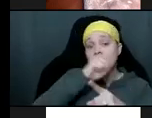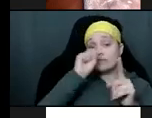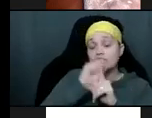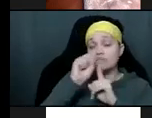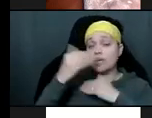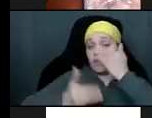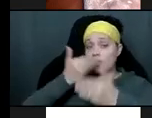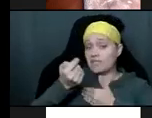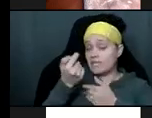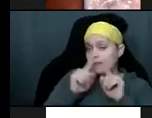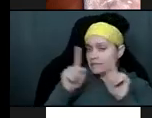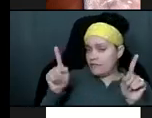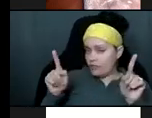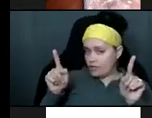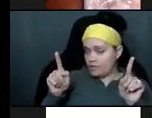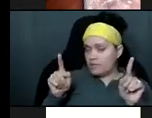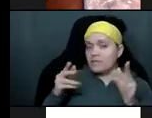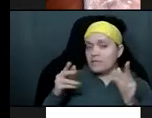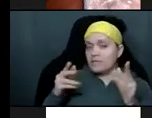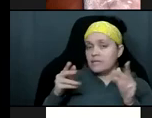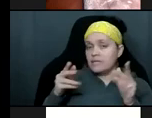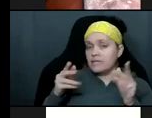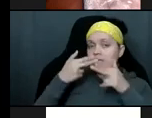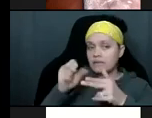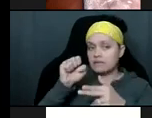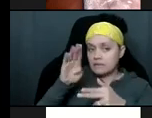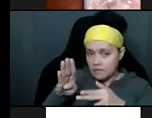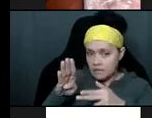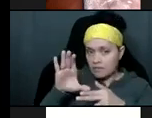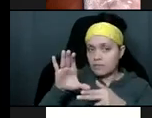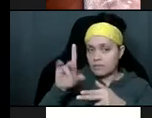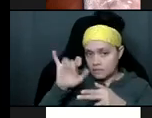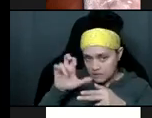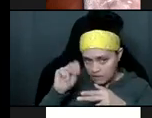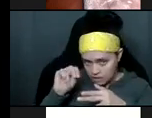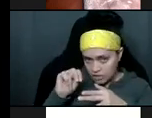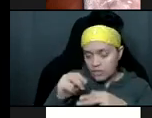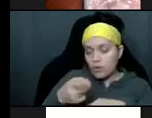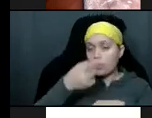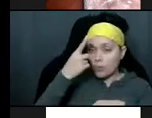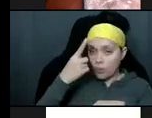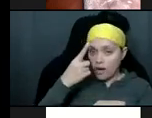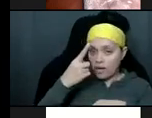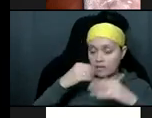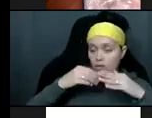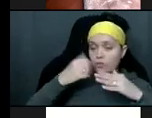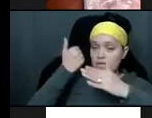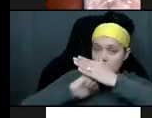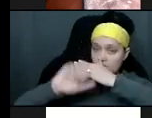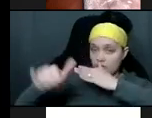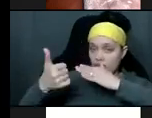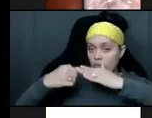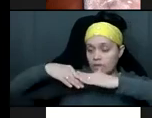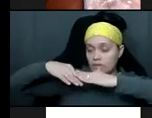is a bit different. It's called subduction. One piece slides under the other